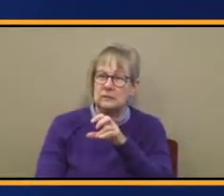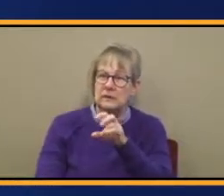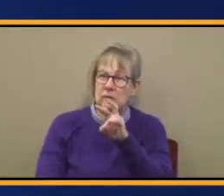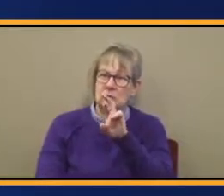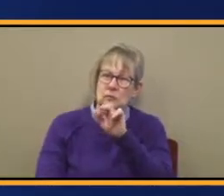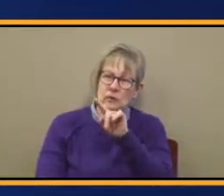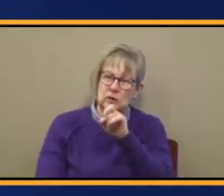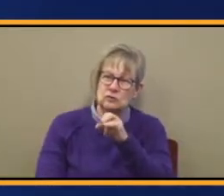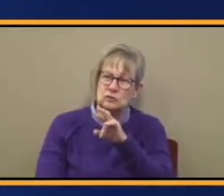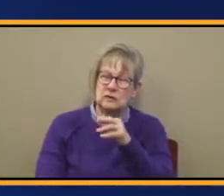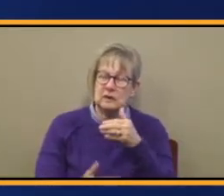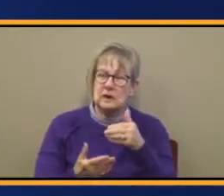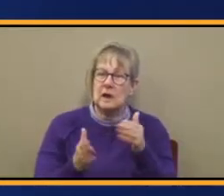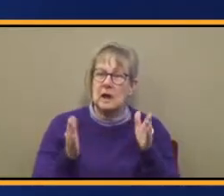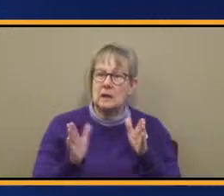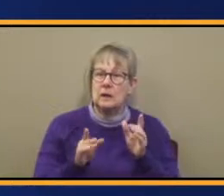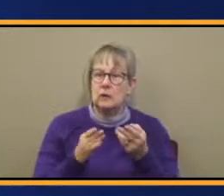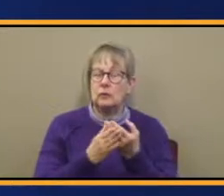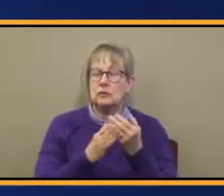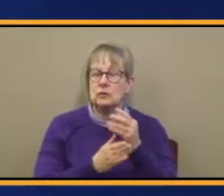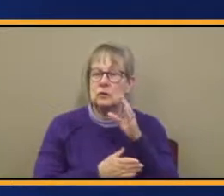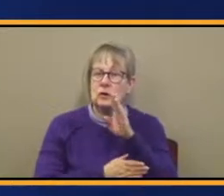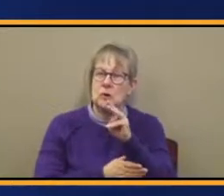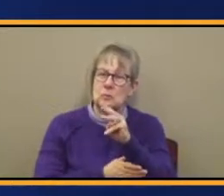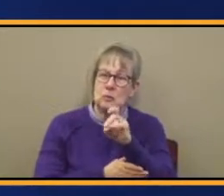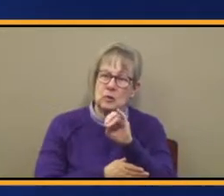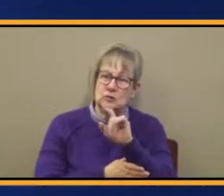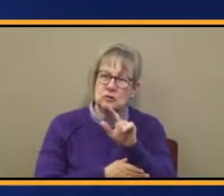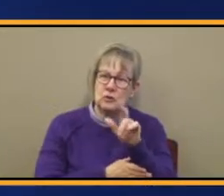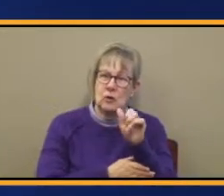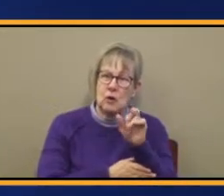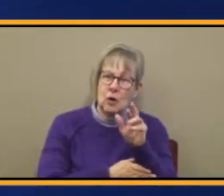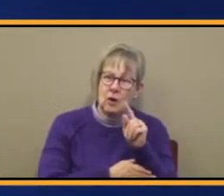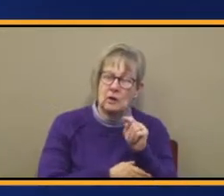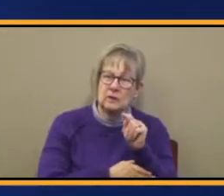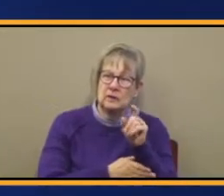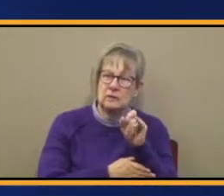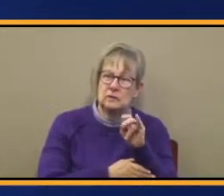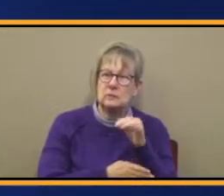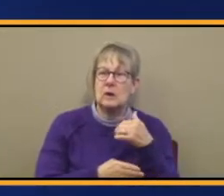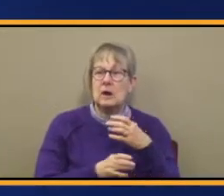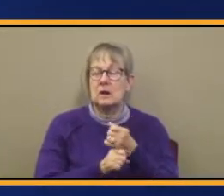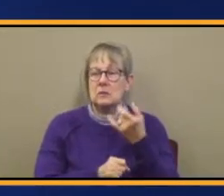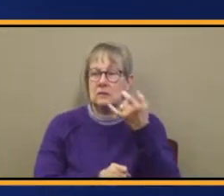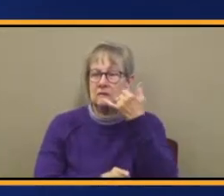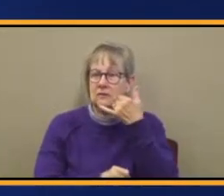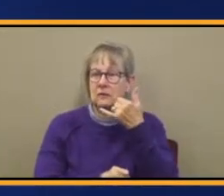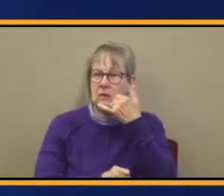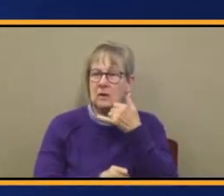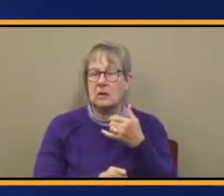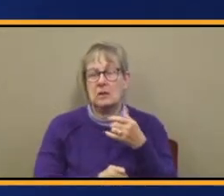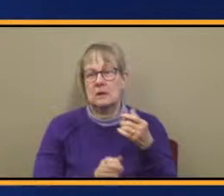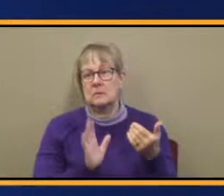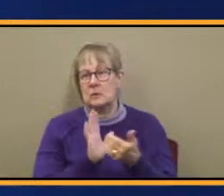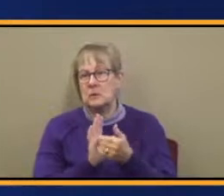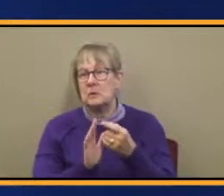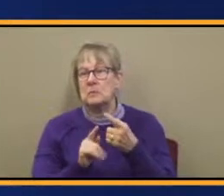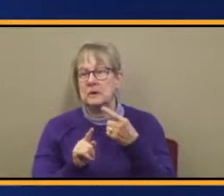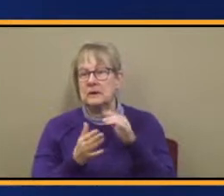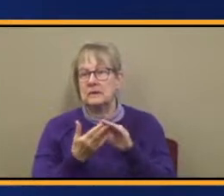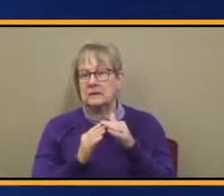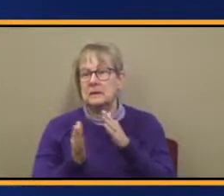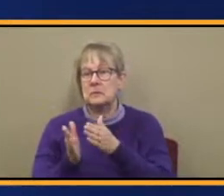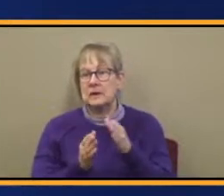new martial arts studio. We did get one phone call in opposition. City Plan Commission was unanimous approval. Thank you.